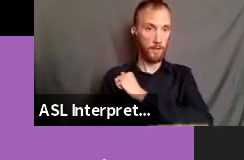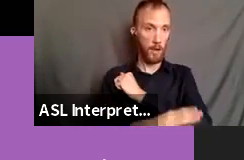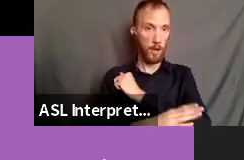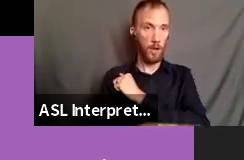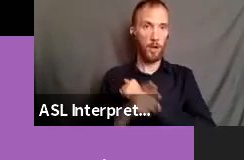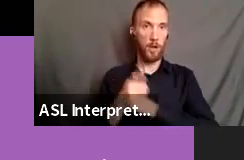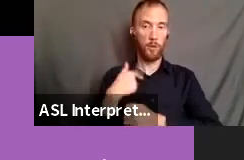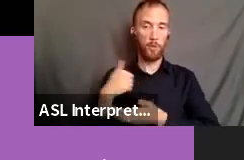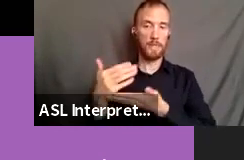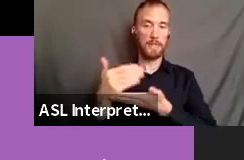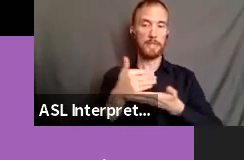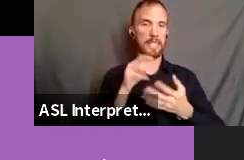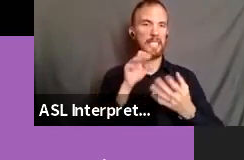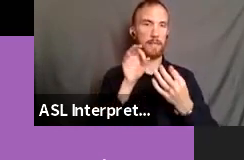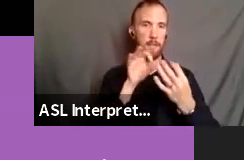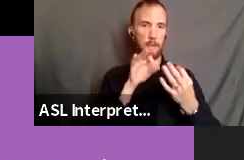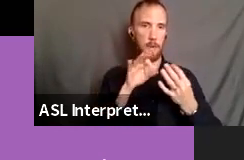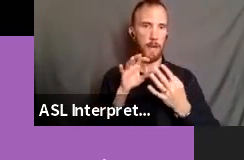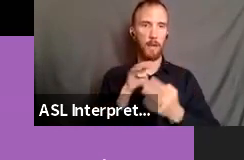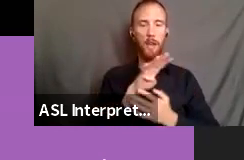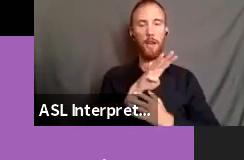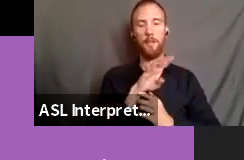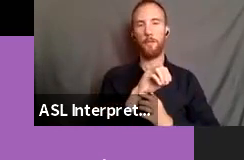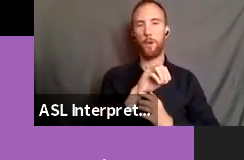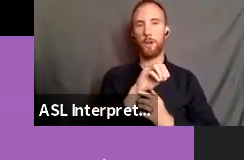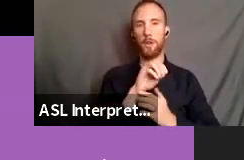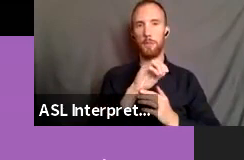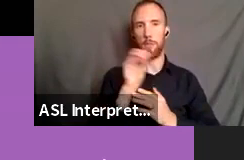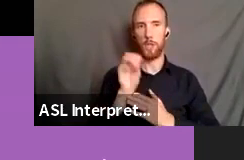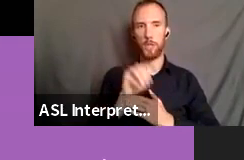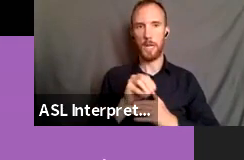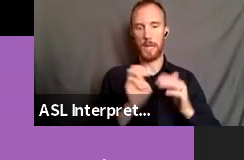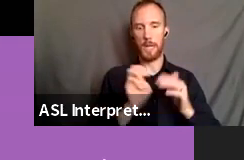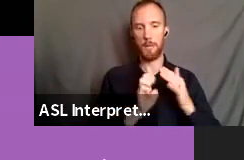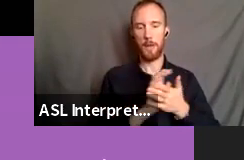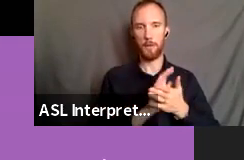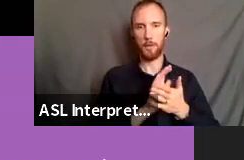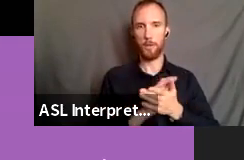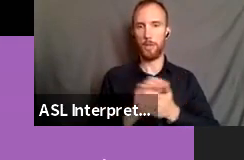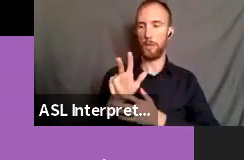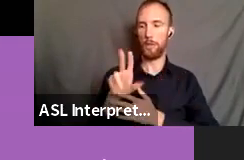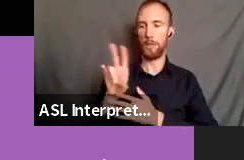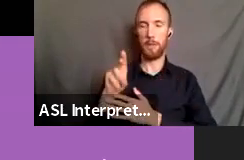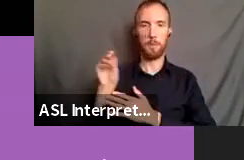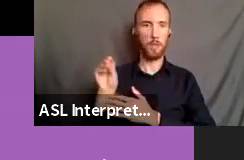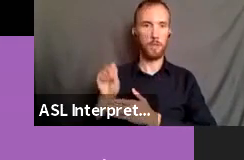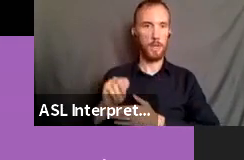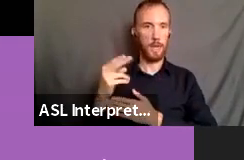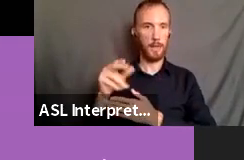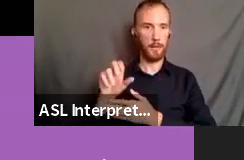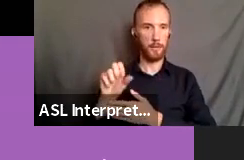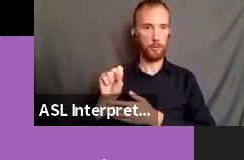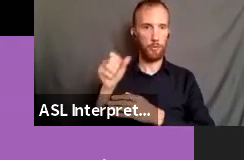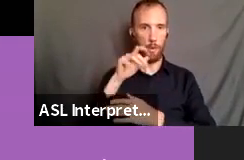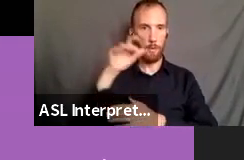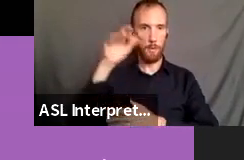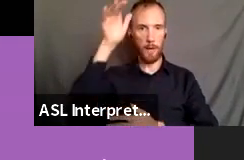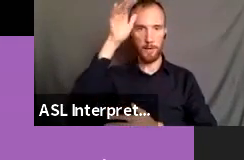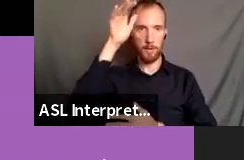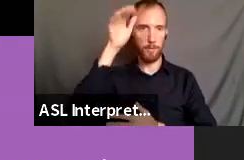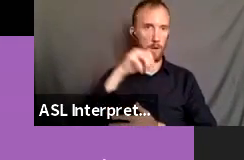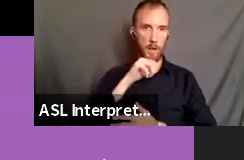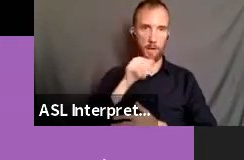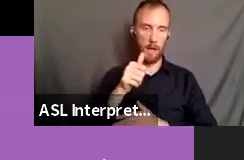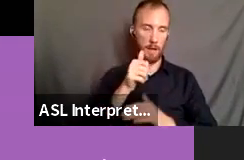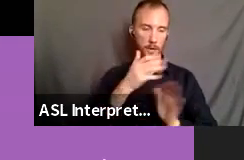from the parents forty percent of elementary school uh parents and thirty seven percent of high school parents did not plan for in-person